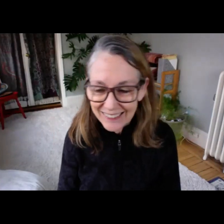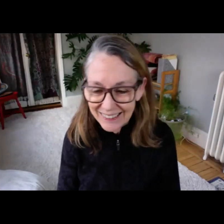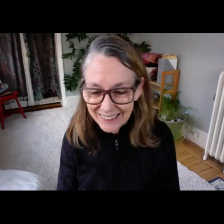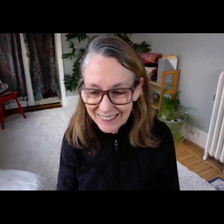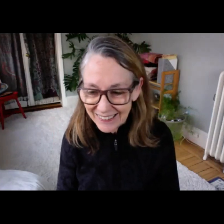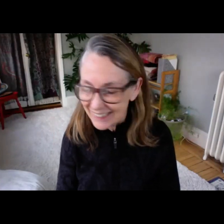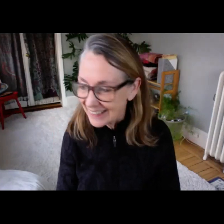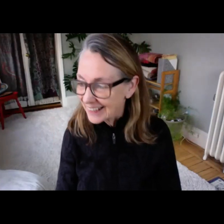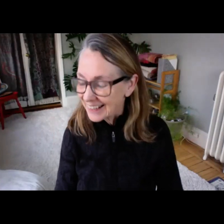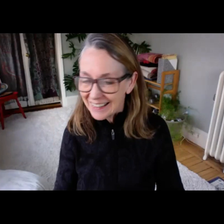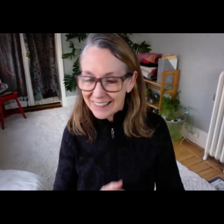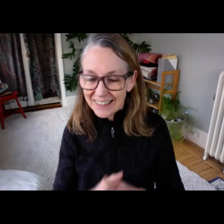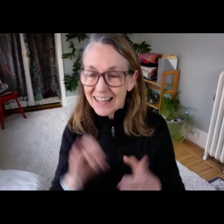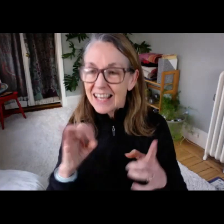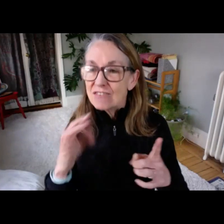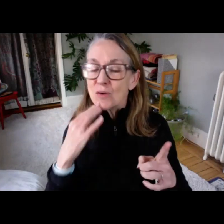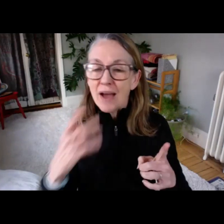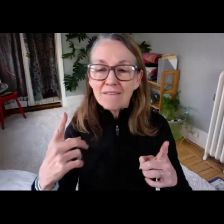have a question just to pop up.